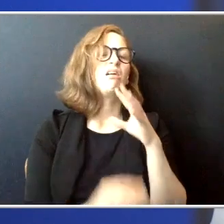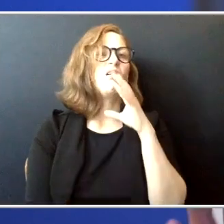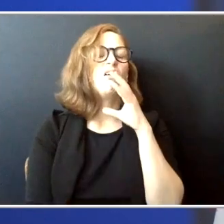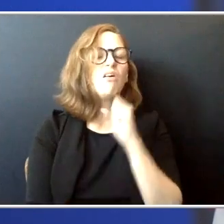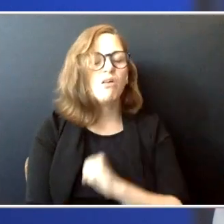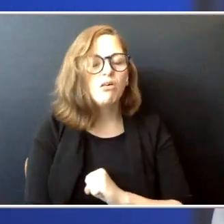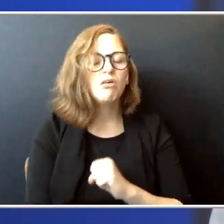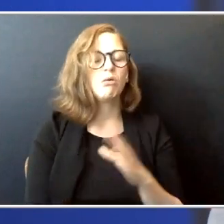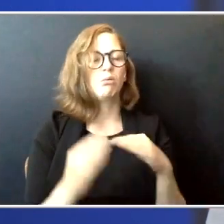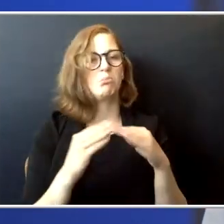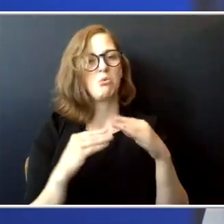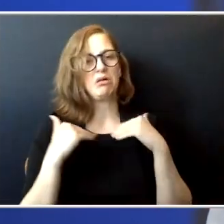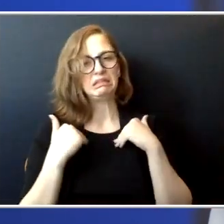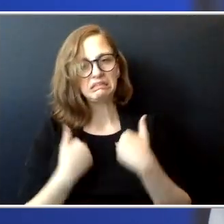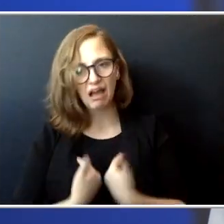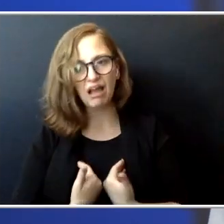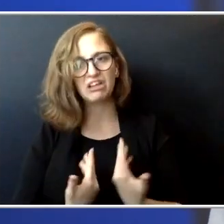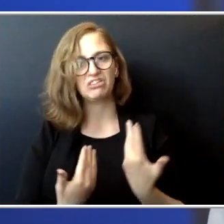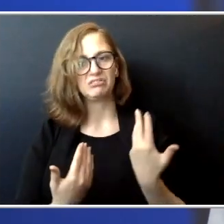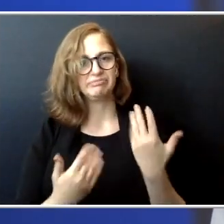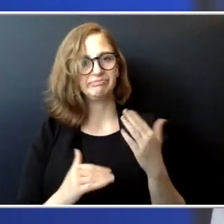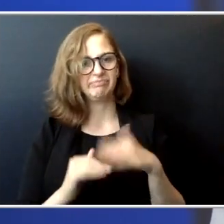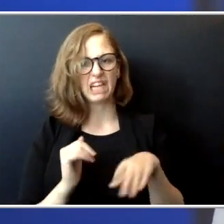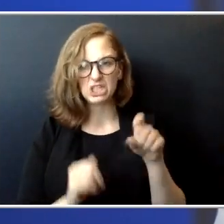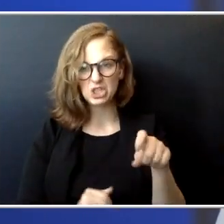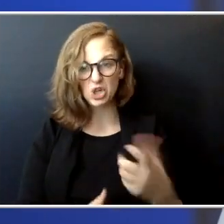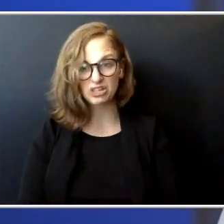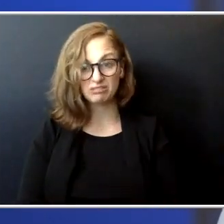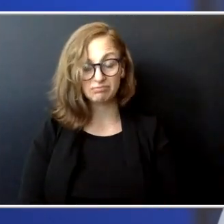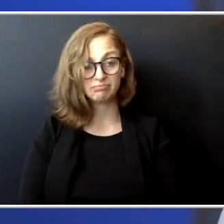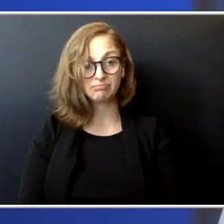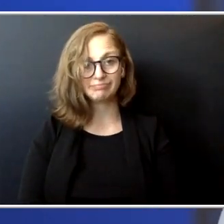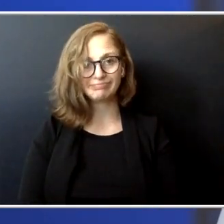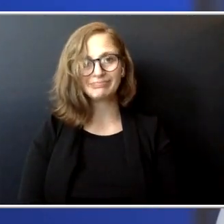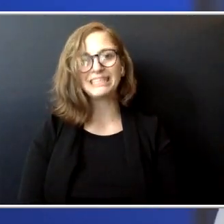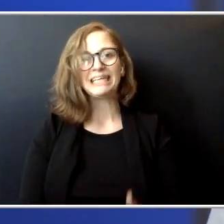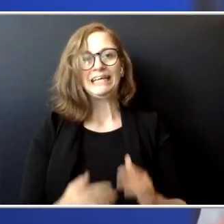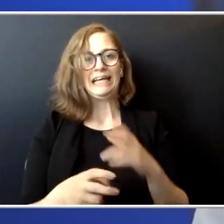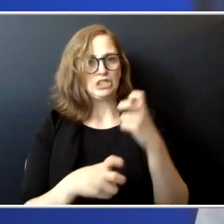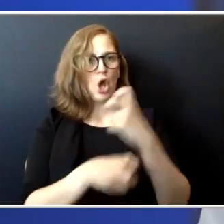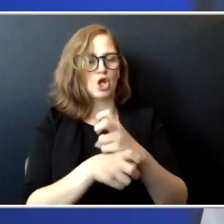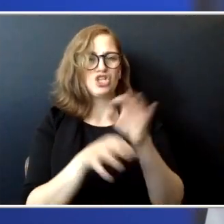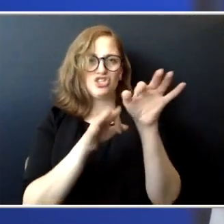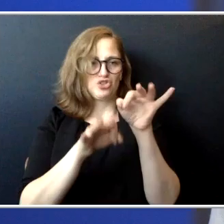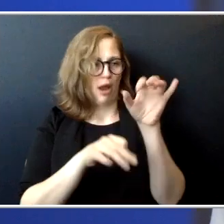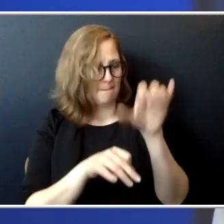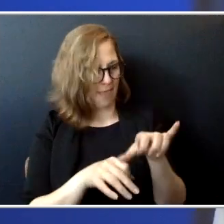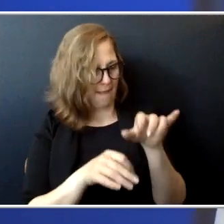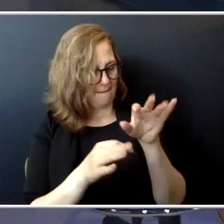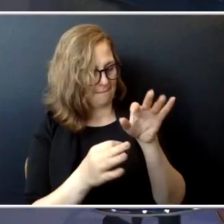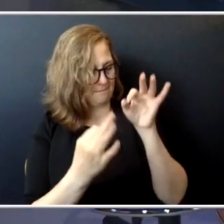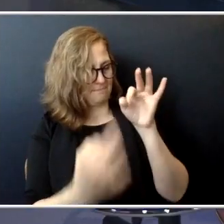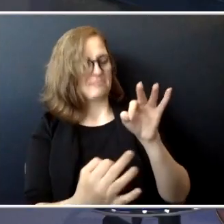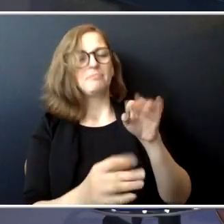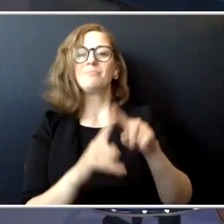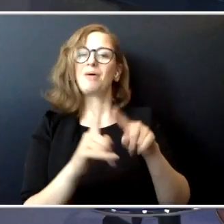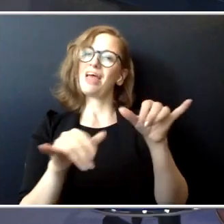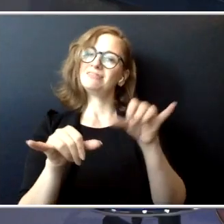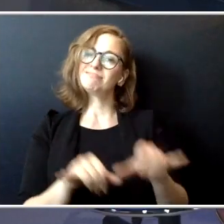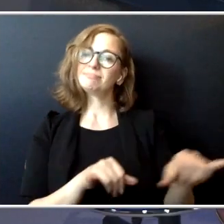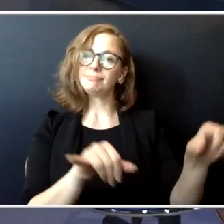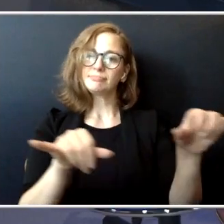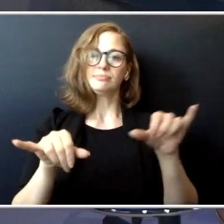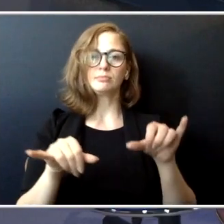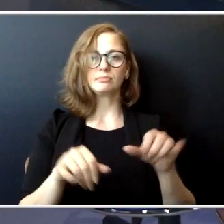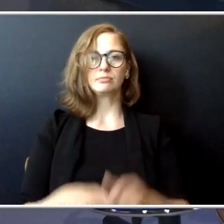it's hard to put a finger on exactly what it feels like, but that is the common theme. So is the question they ask then, can you test